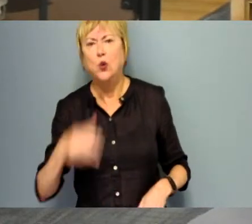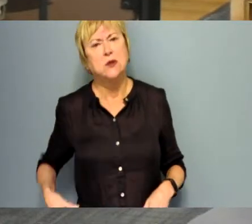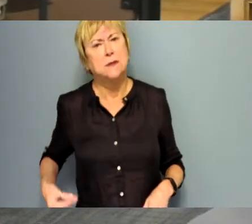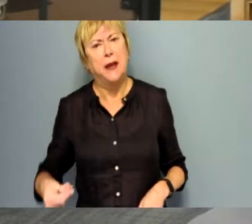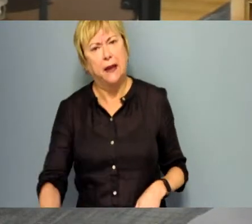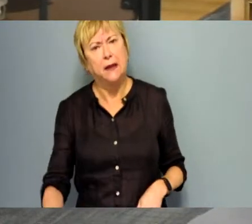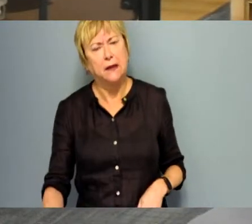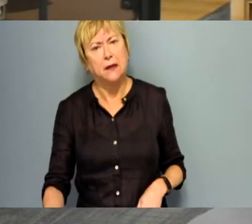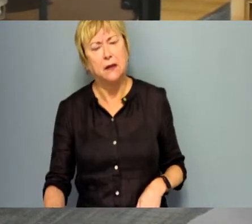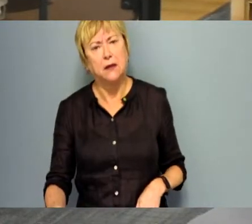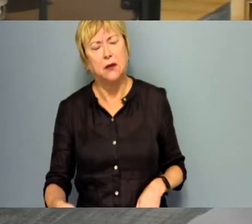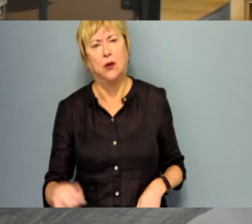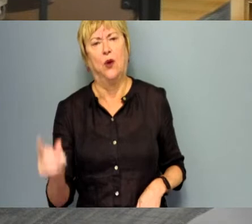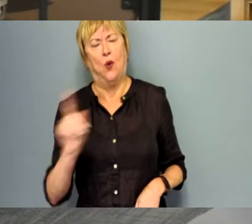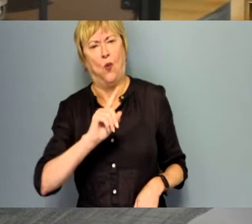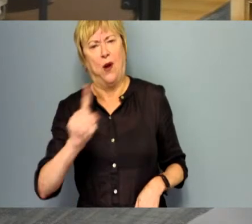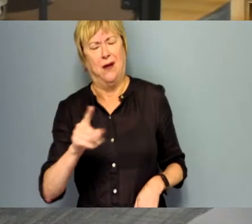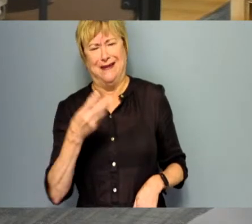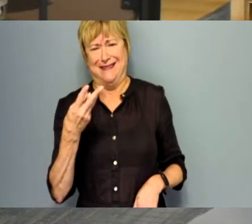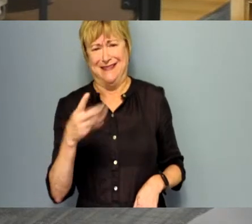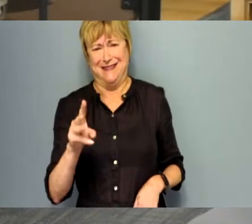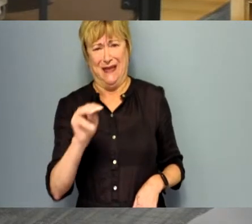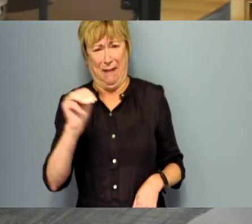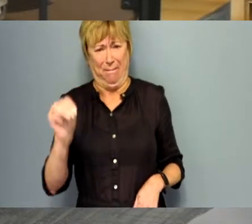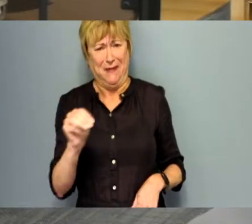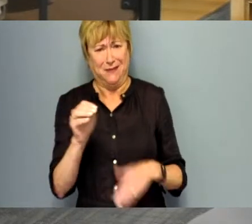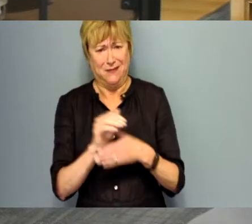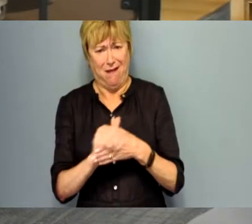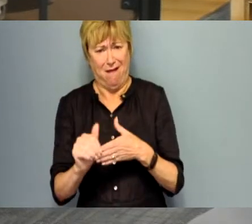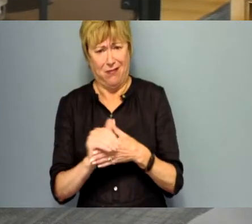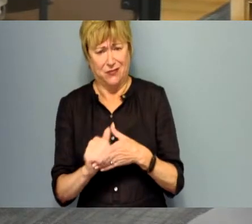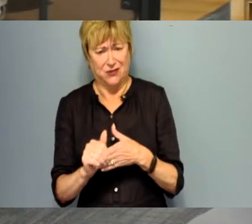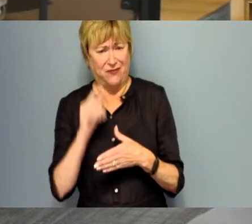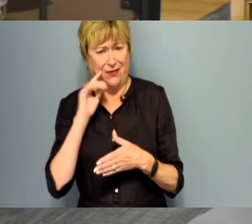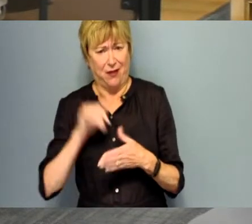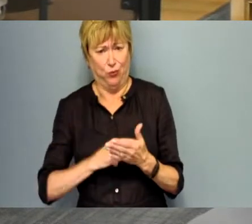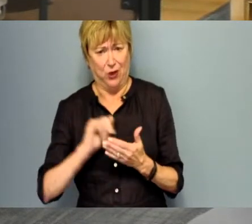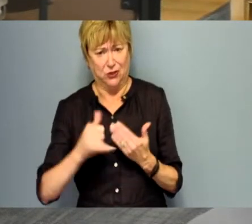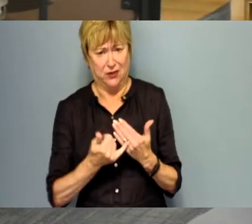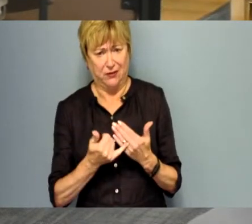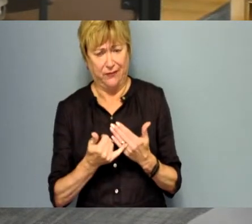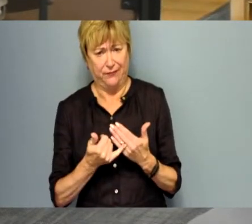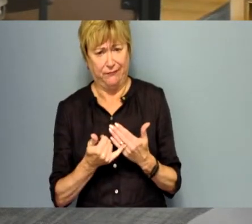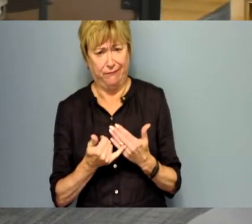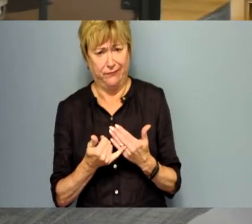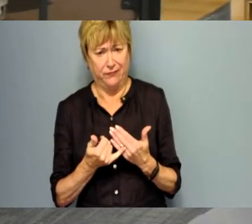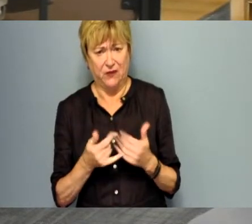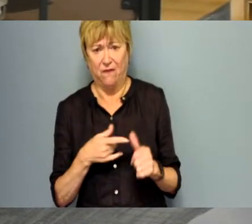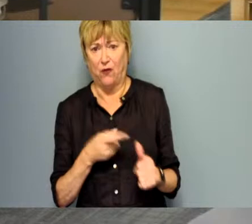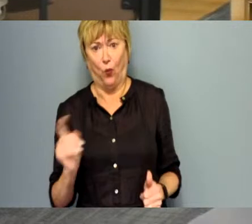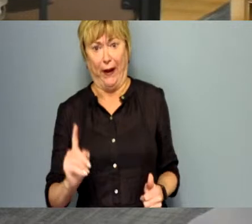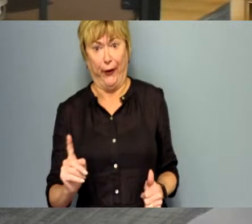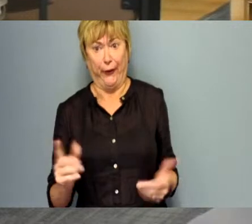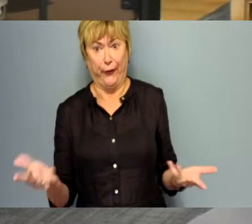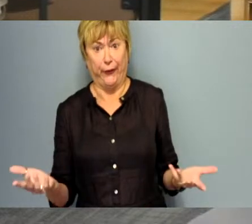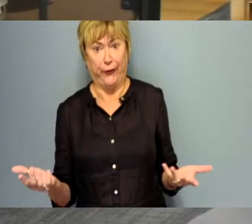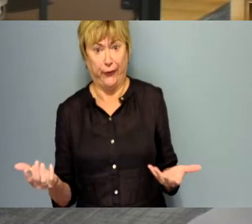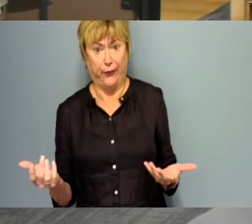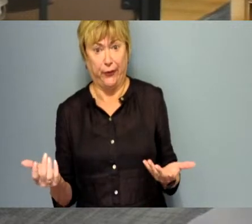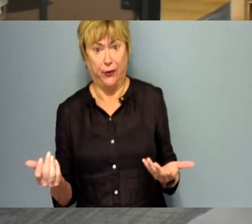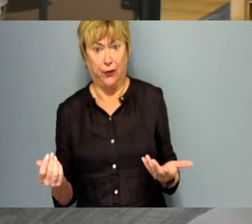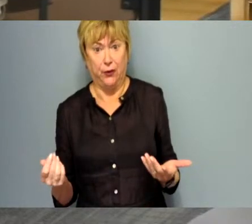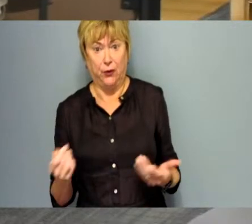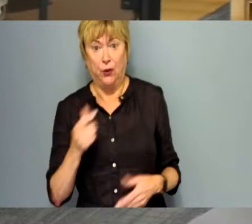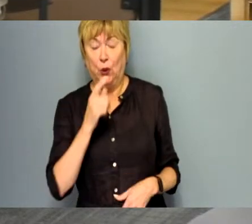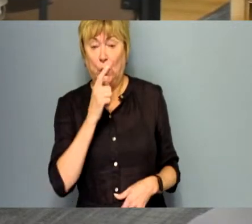it? Where does $16 million for this project, from where does it come?